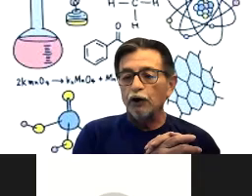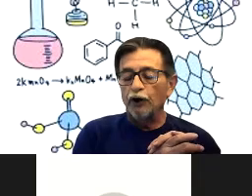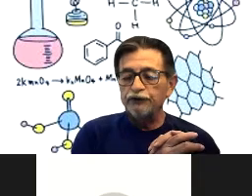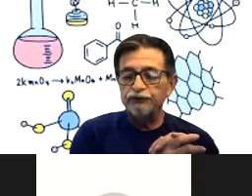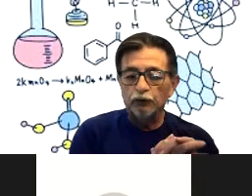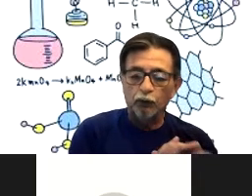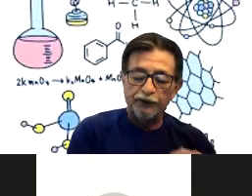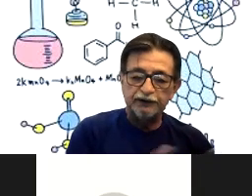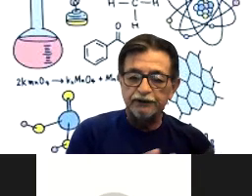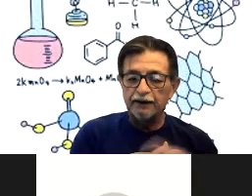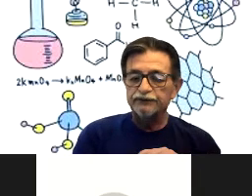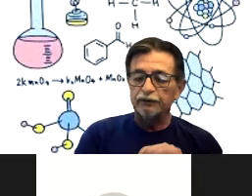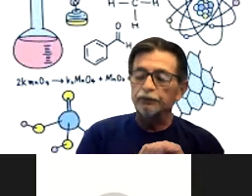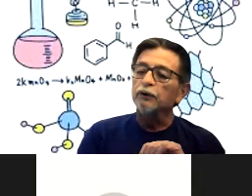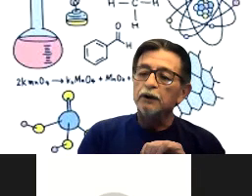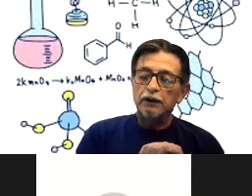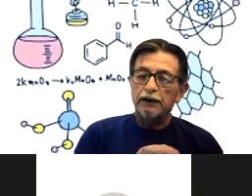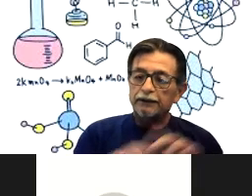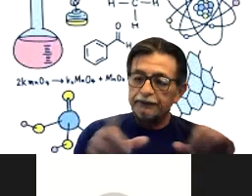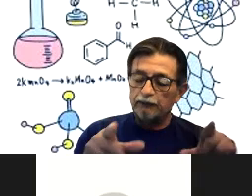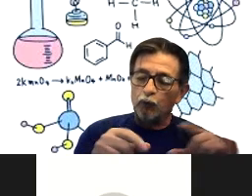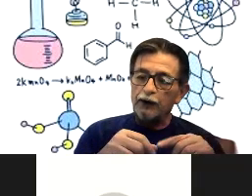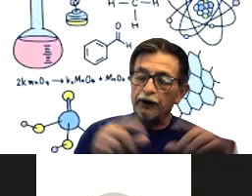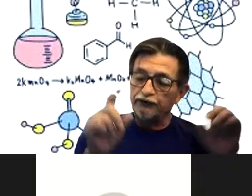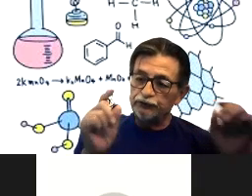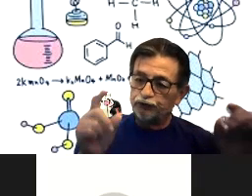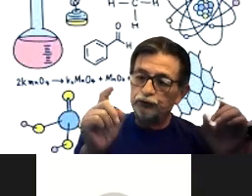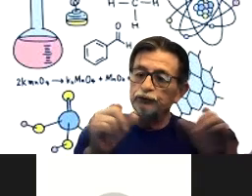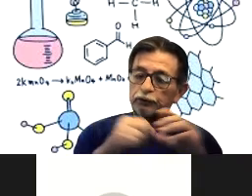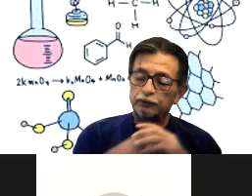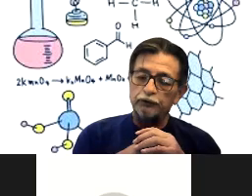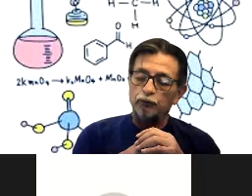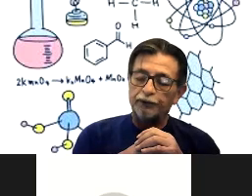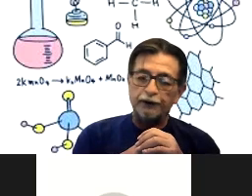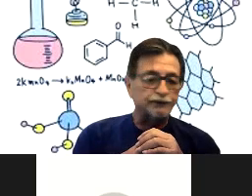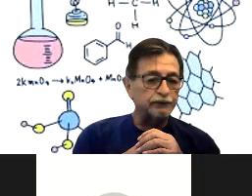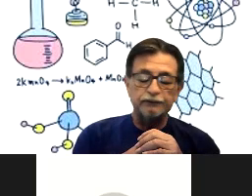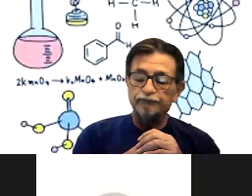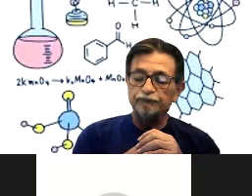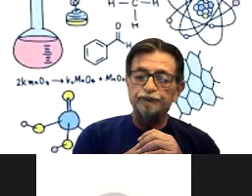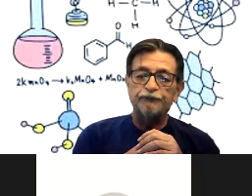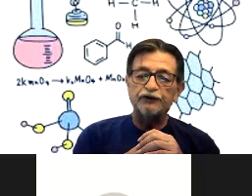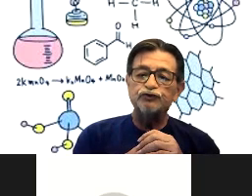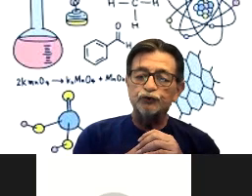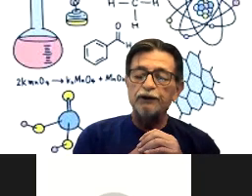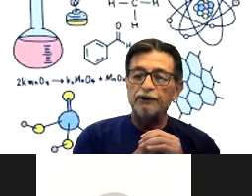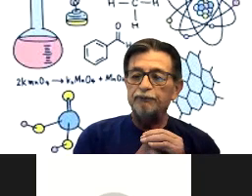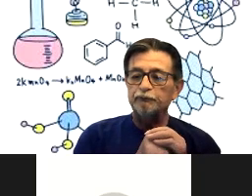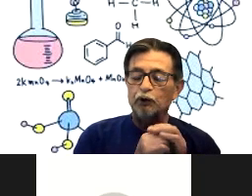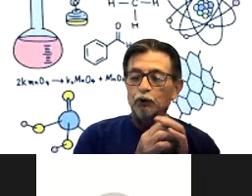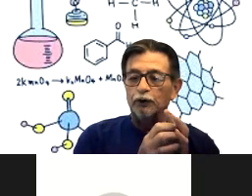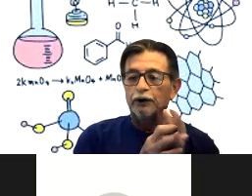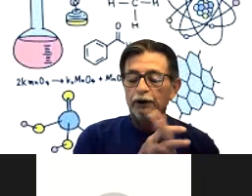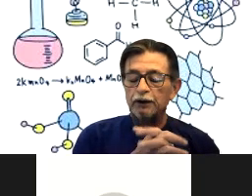for water, H2O. We did that example. Water has two lone pairs,